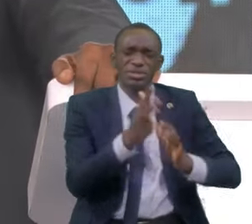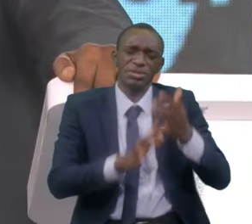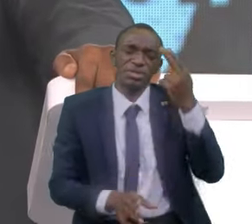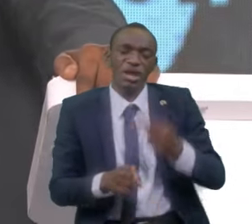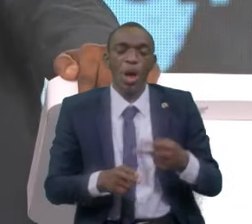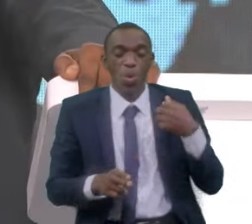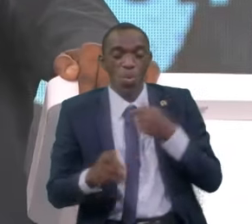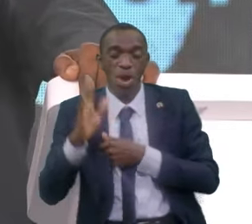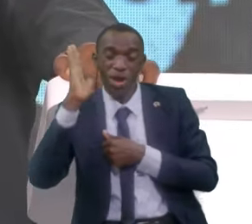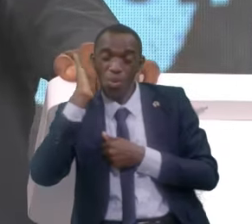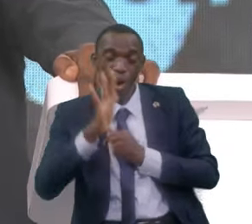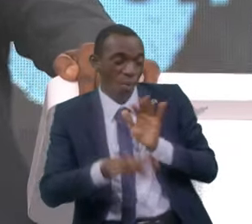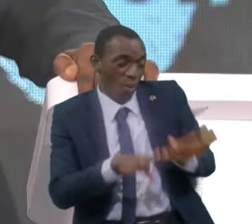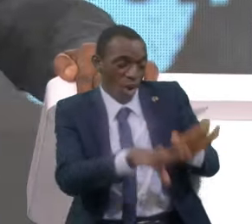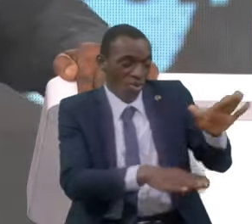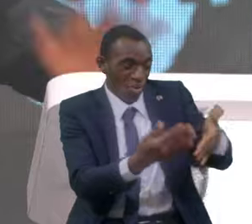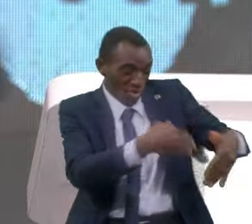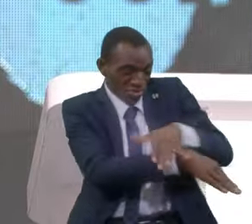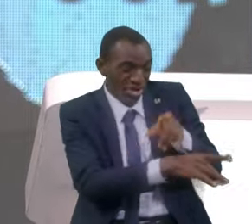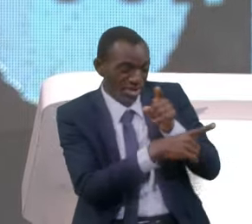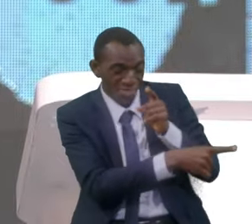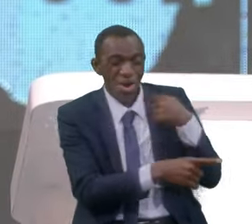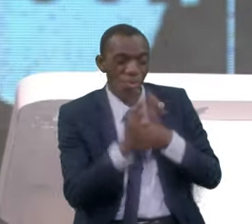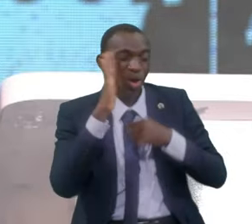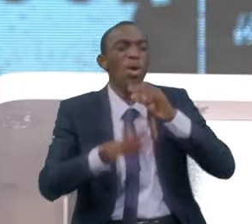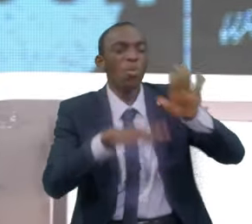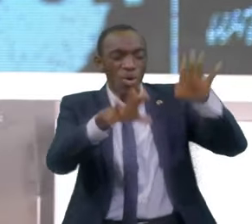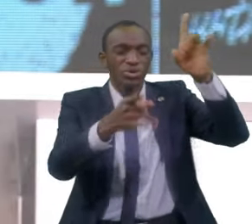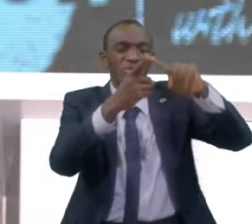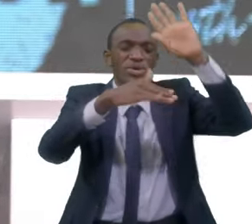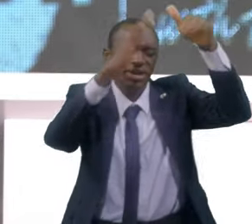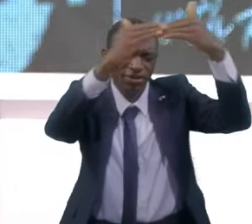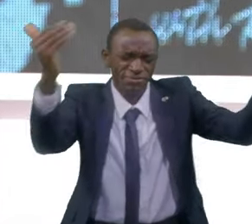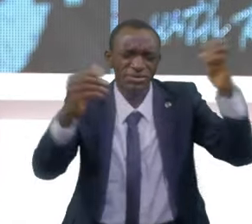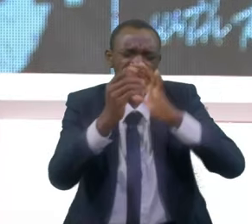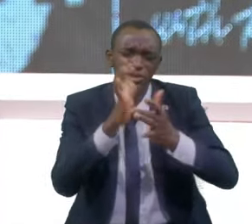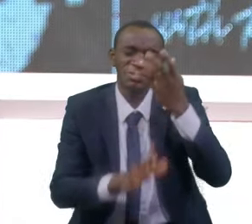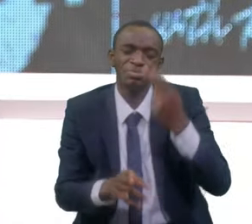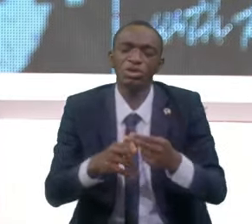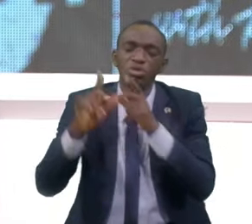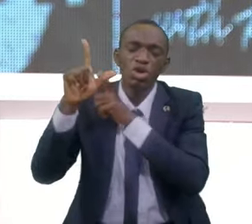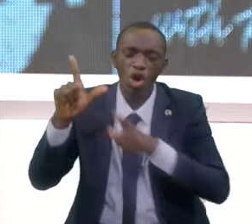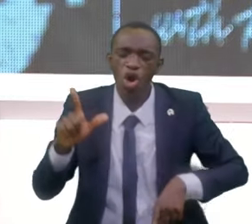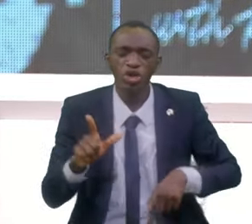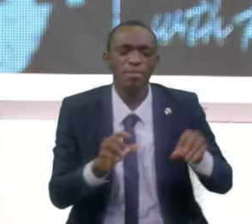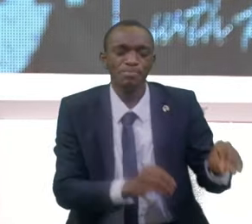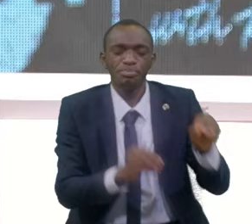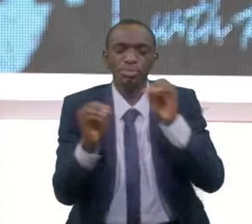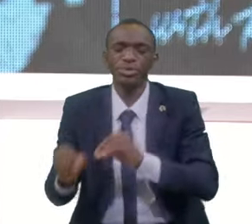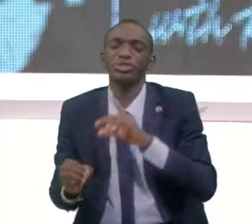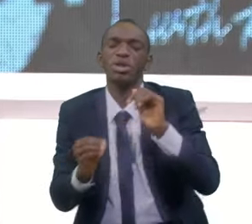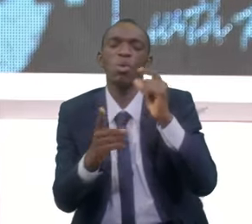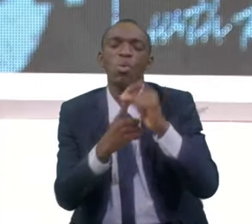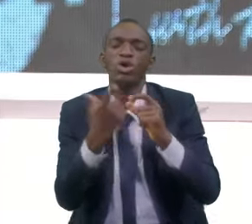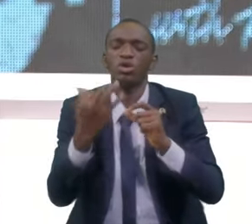and walk to heaven. Amen. And Lord, put the word of authority and the word of